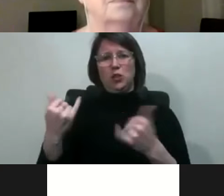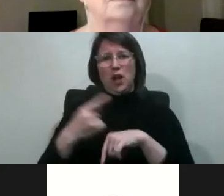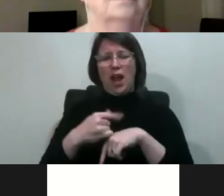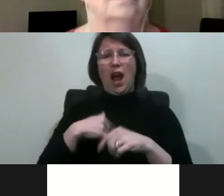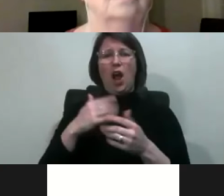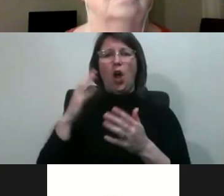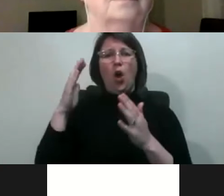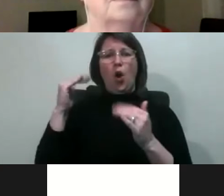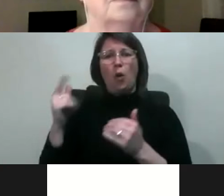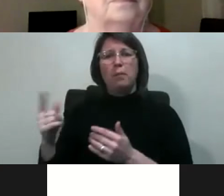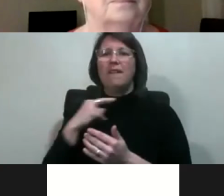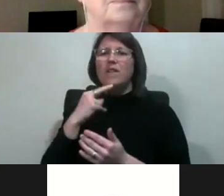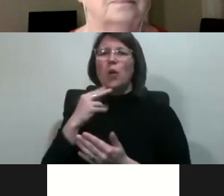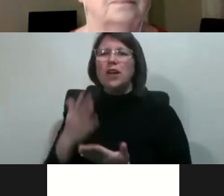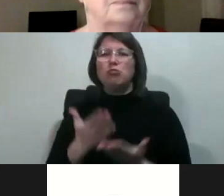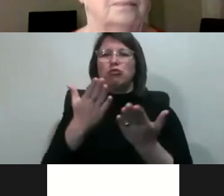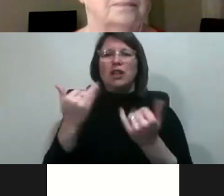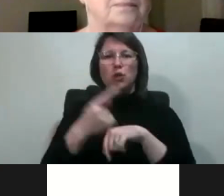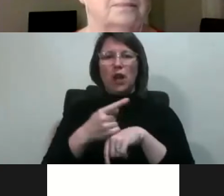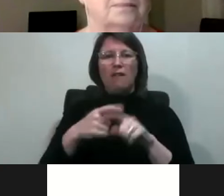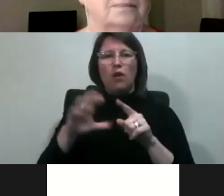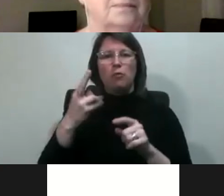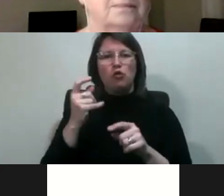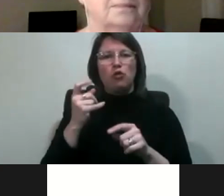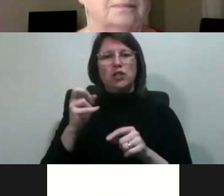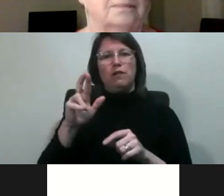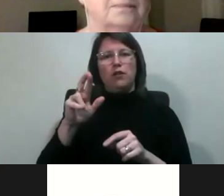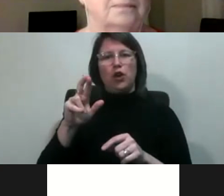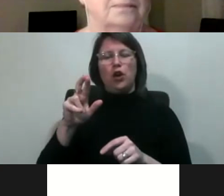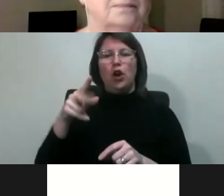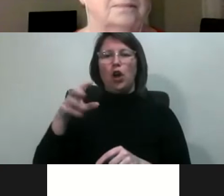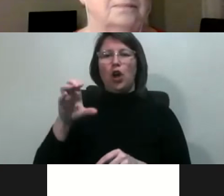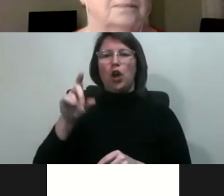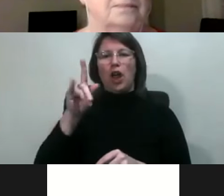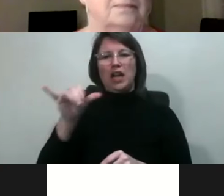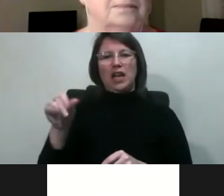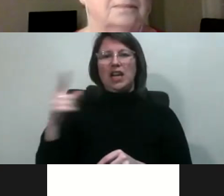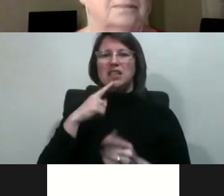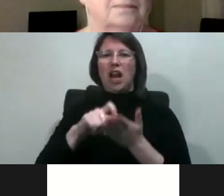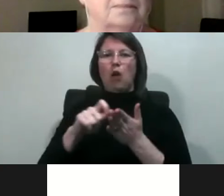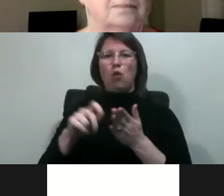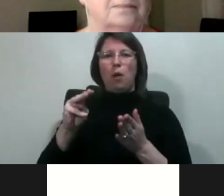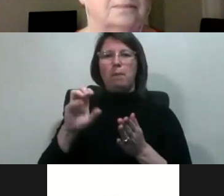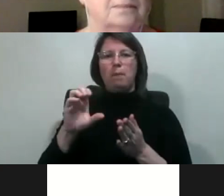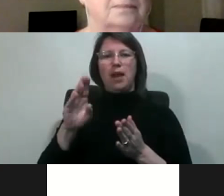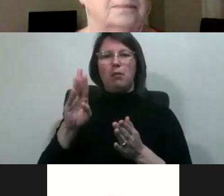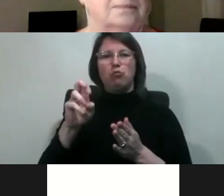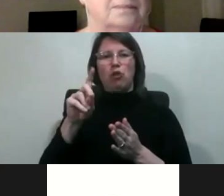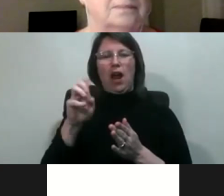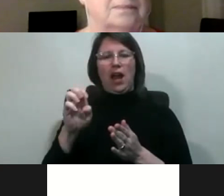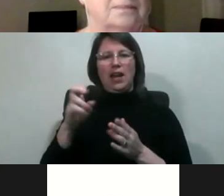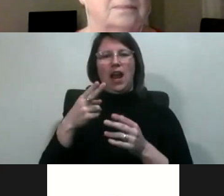this constituent voice today. This is from Christopher Cullity. He wrote to me today, he said, I live in the McBride House, which is for people living